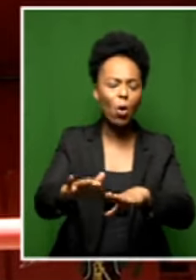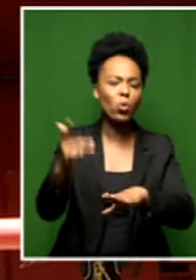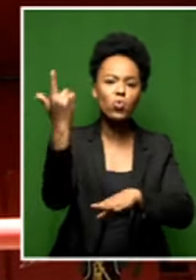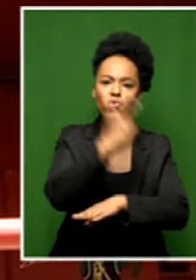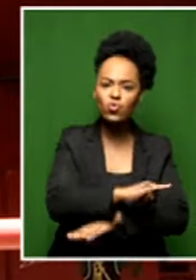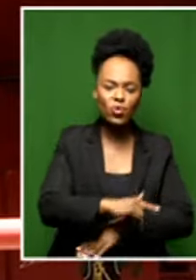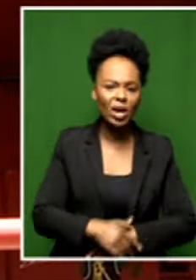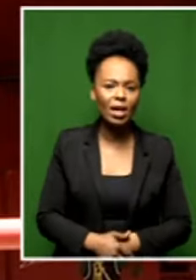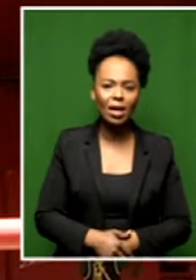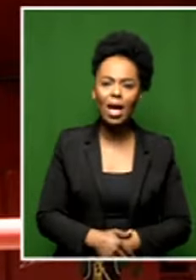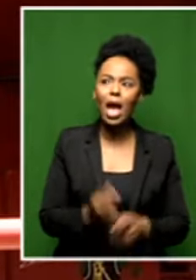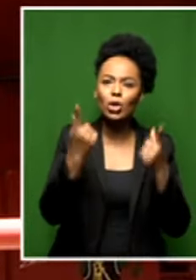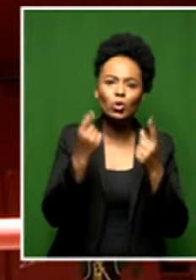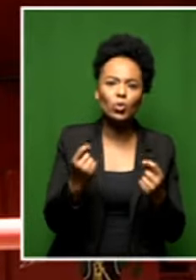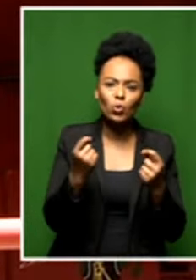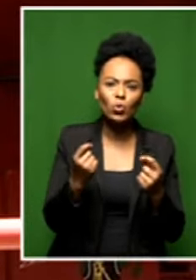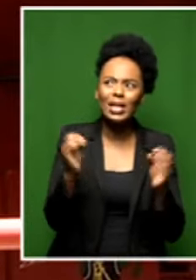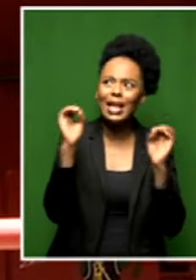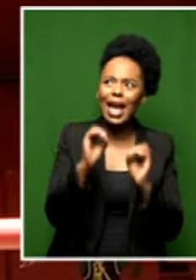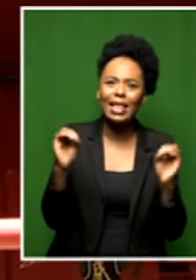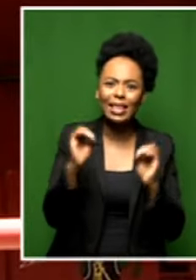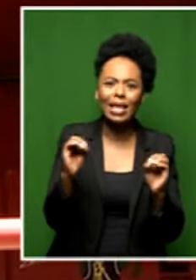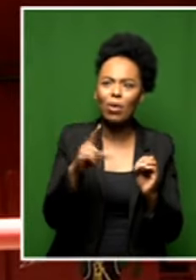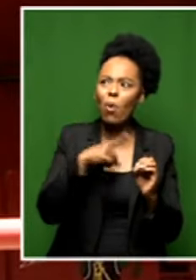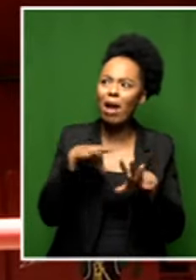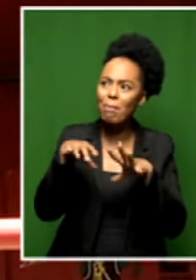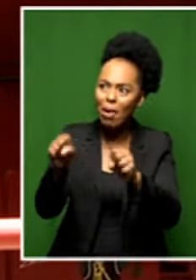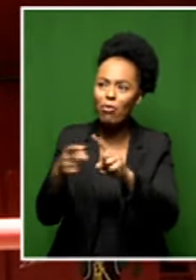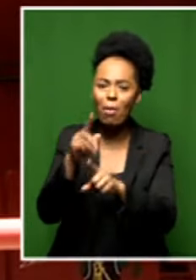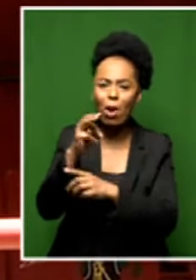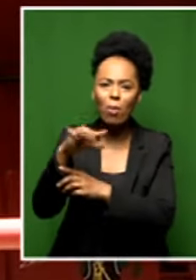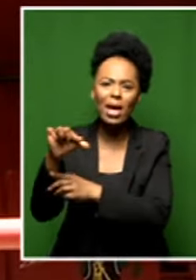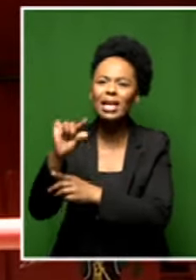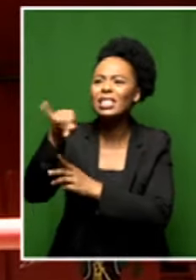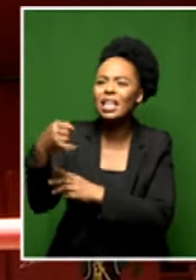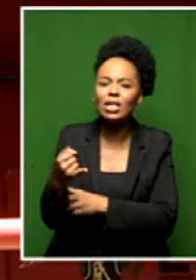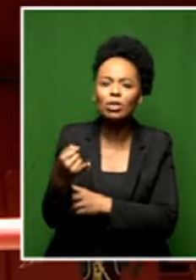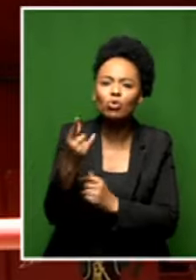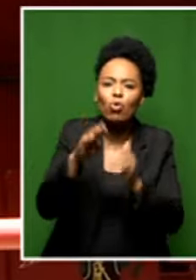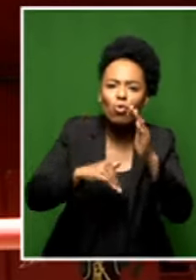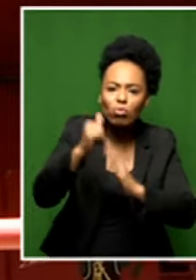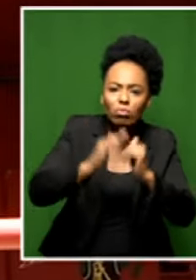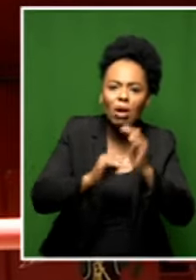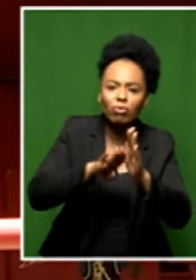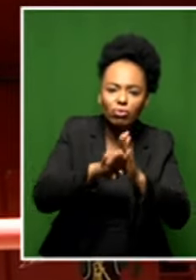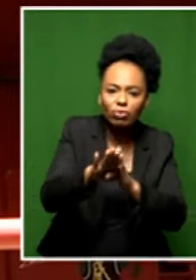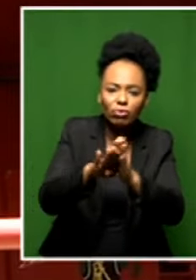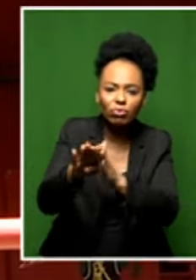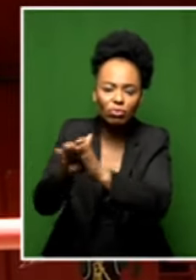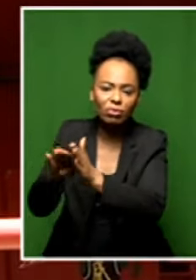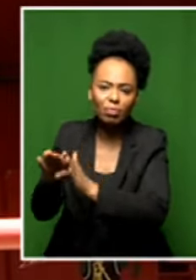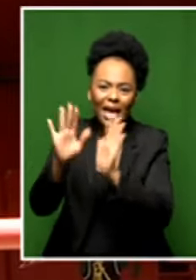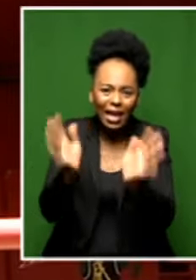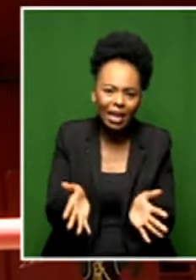anything. They were supposed to maintain the infrastructure Yamangope by